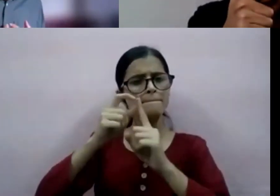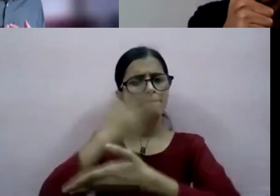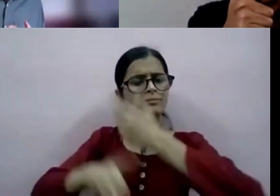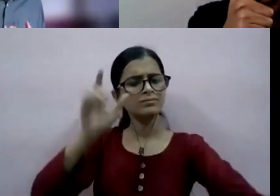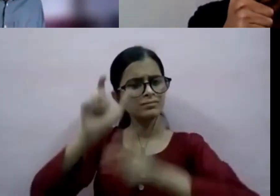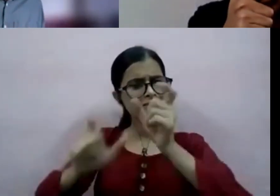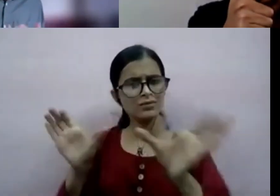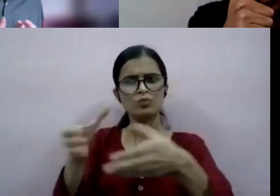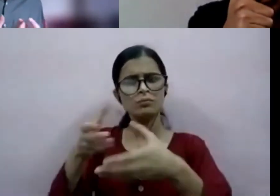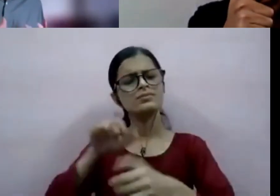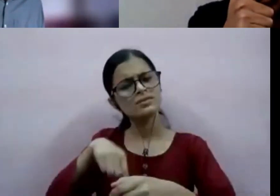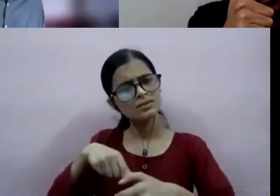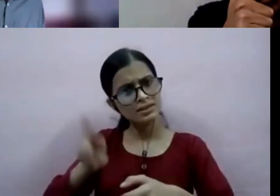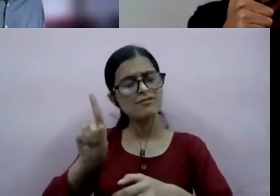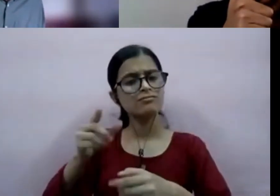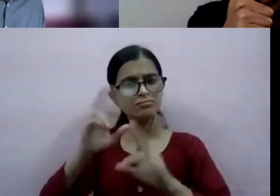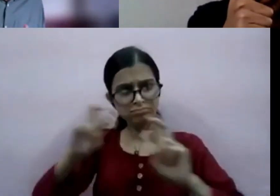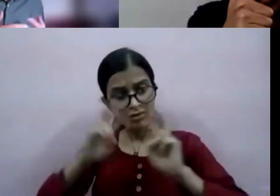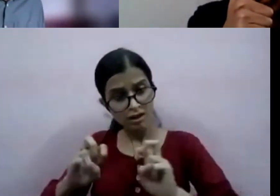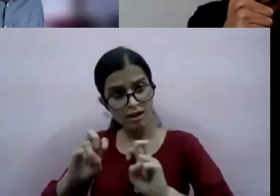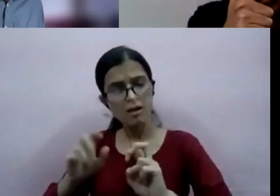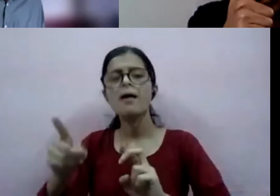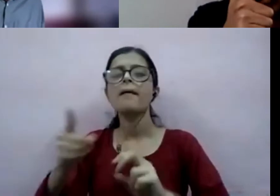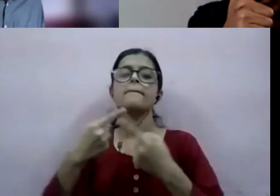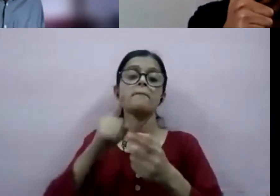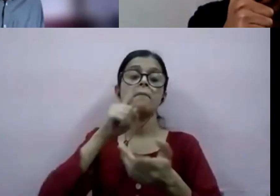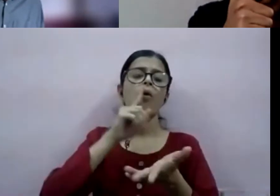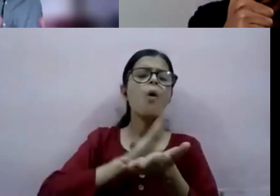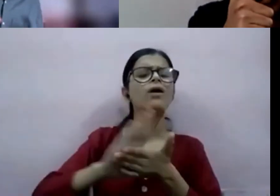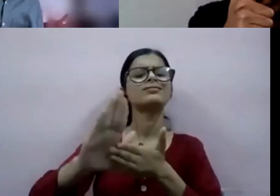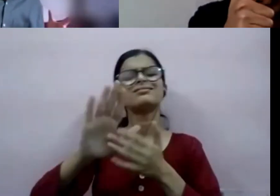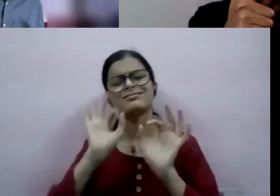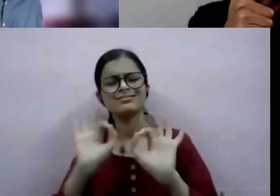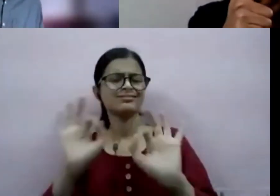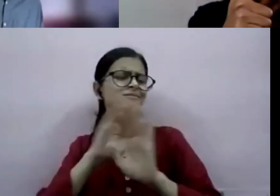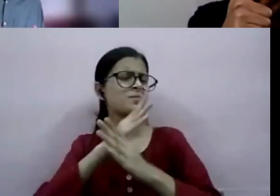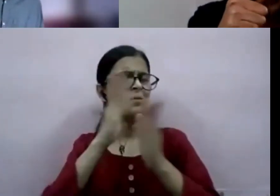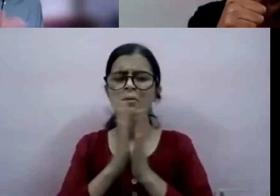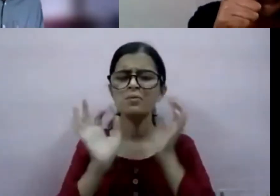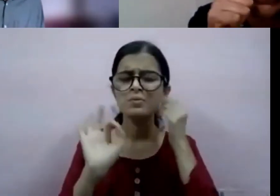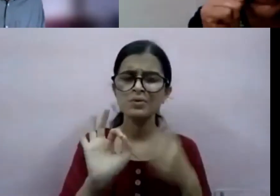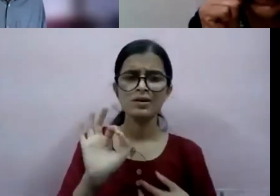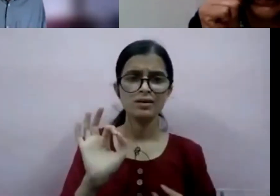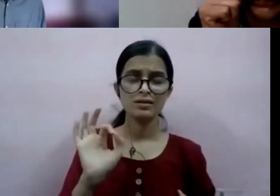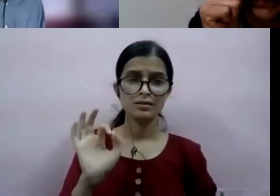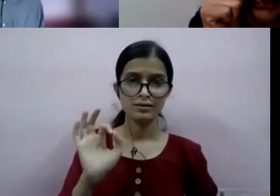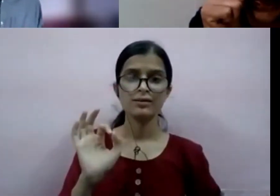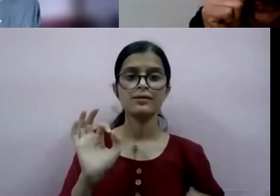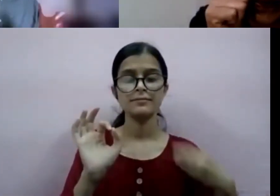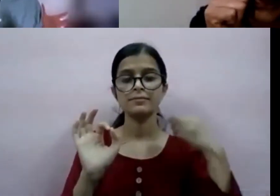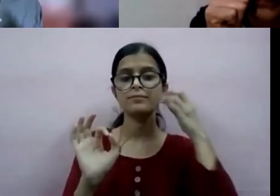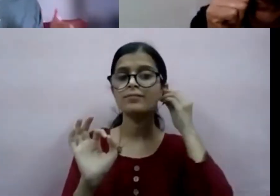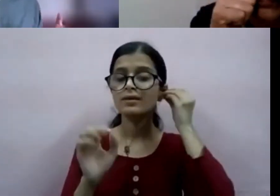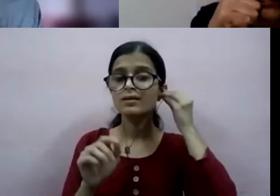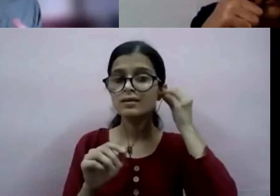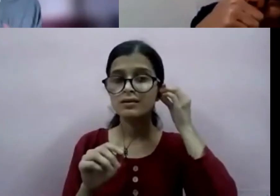own ethicality of being honest and that you're using these research properly. When you're part of, so the work we did on COVID, for example, there's